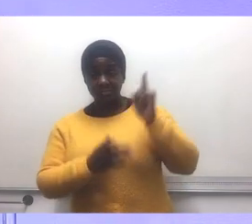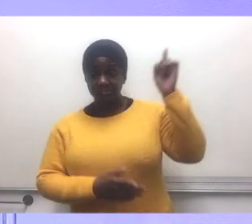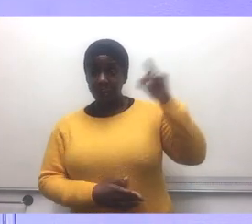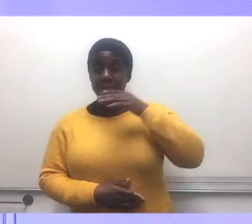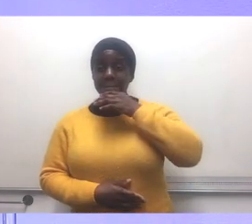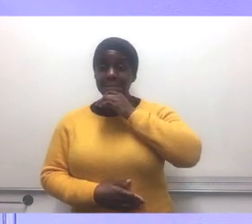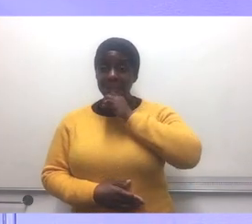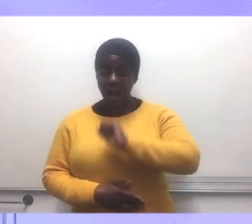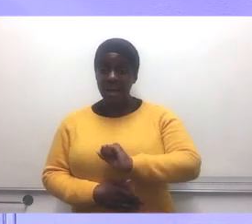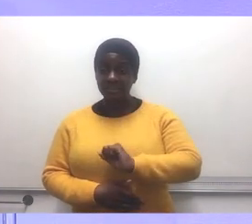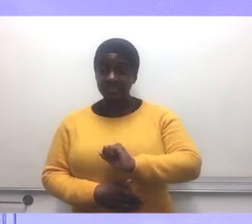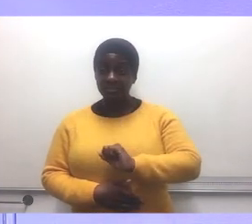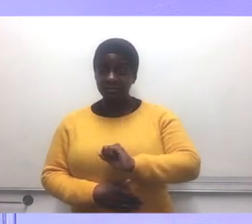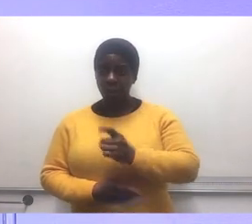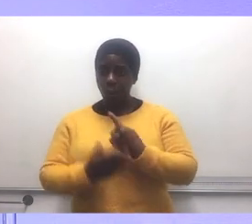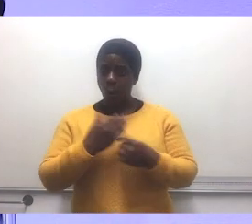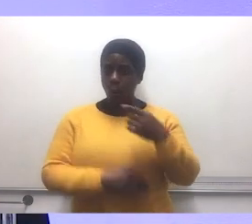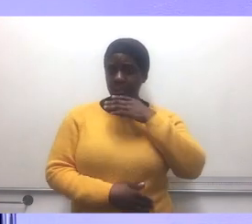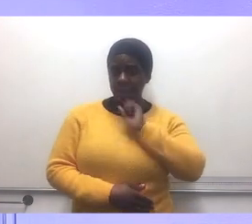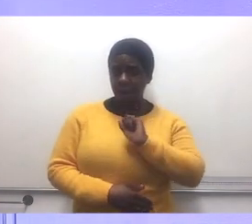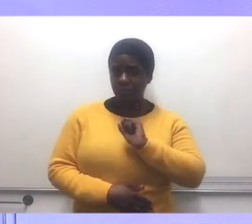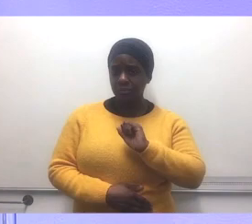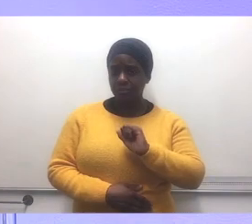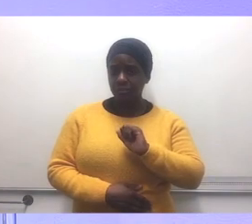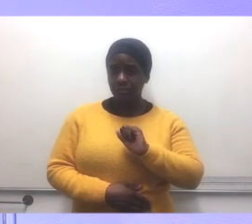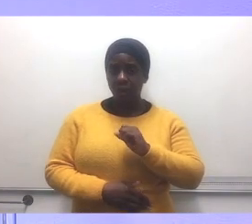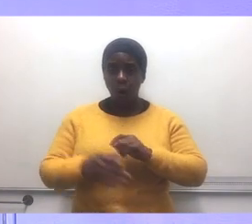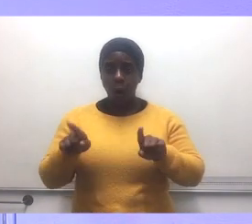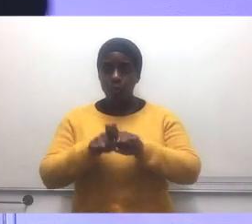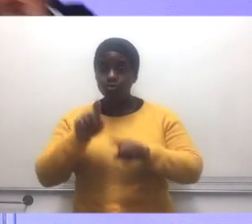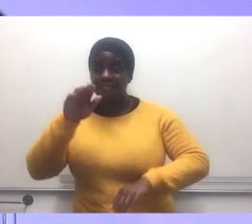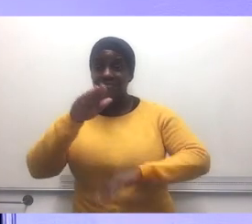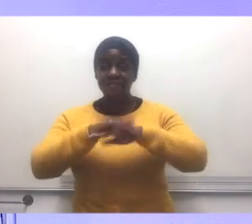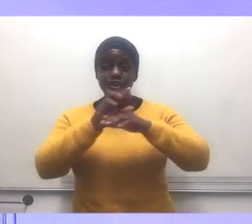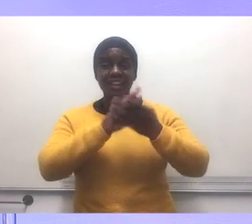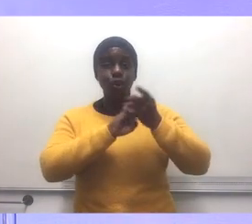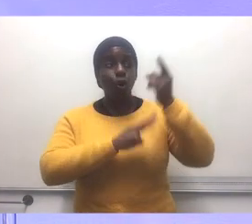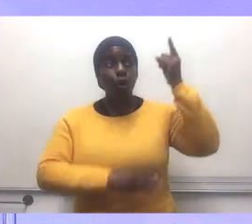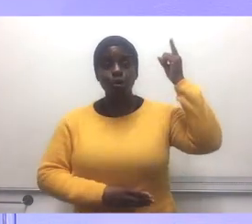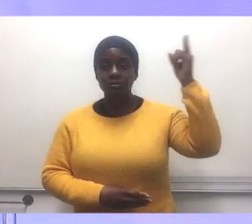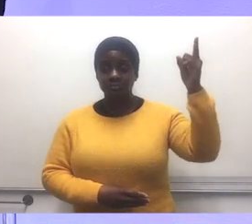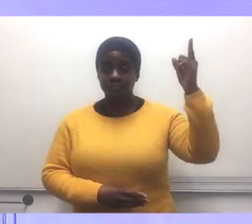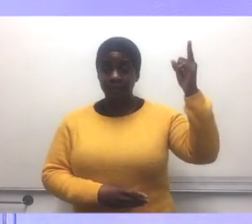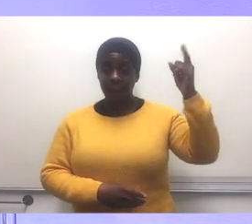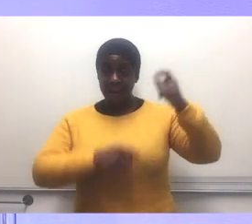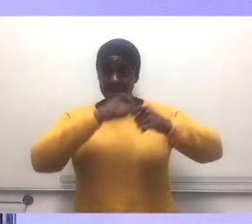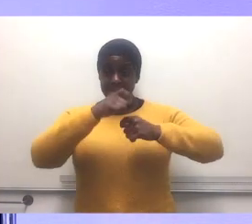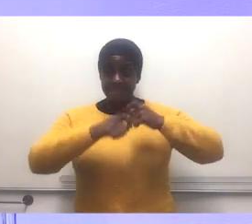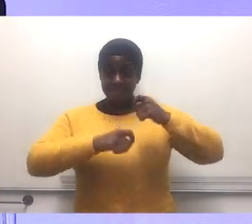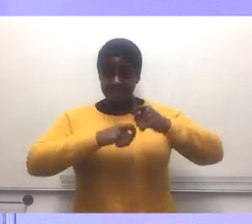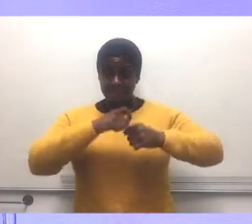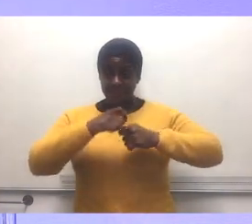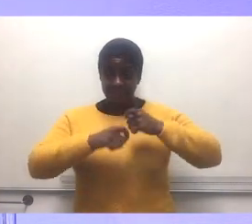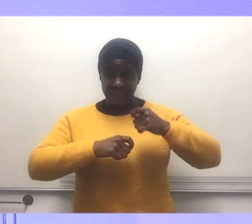a man, but he was not only man. He was fully God. Yes, he became God